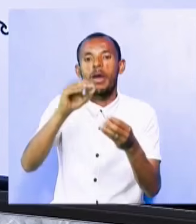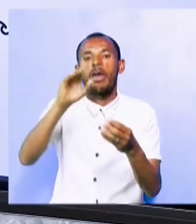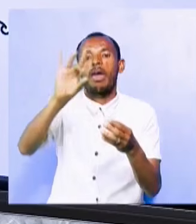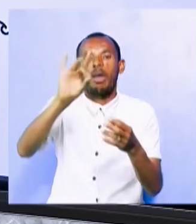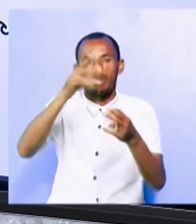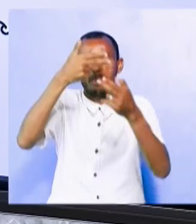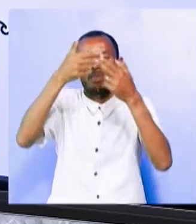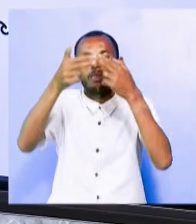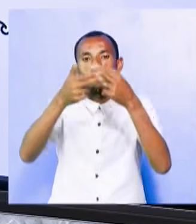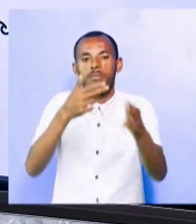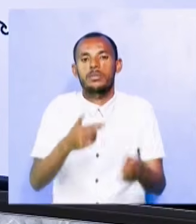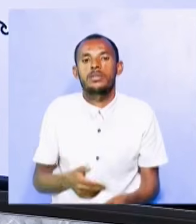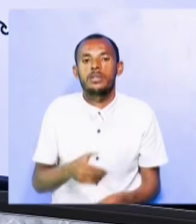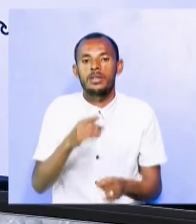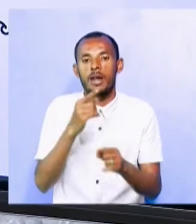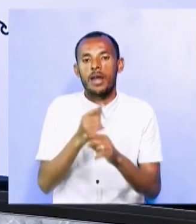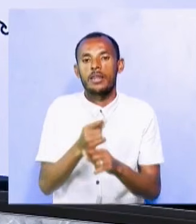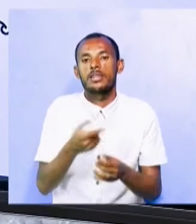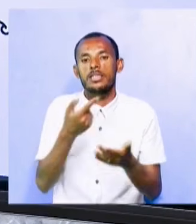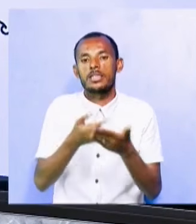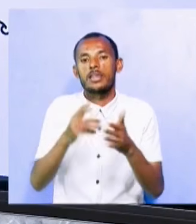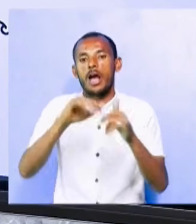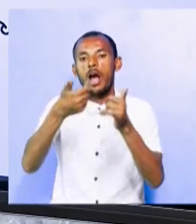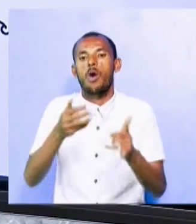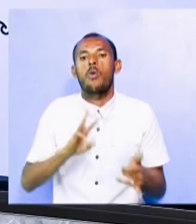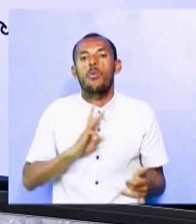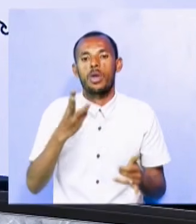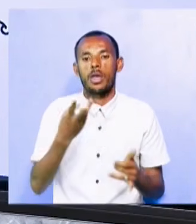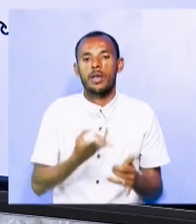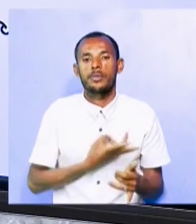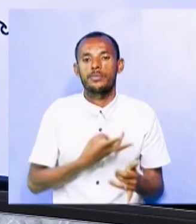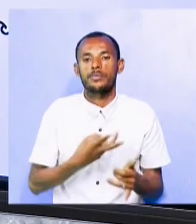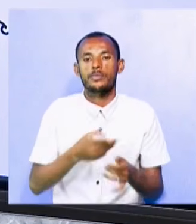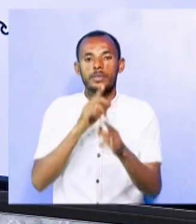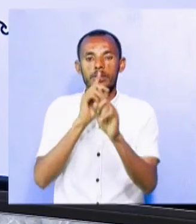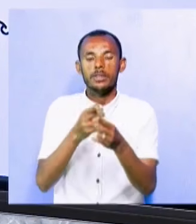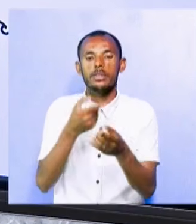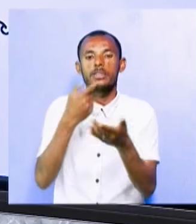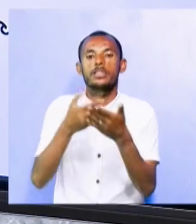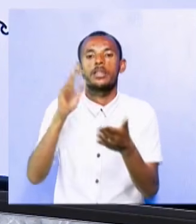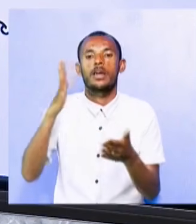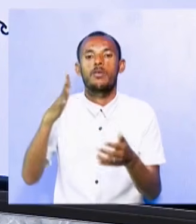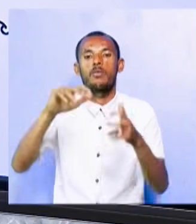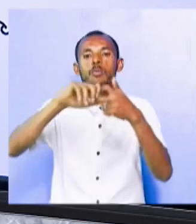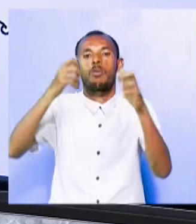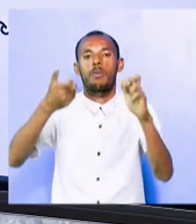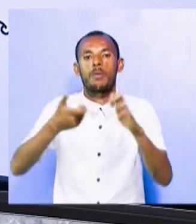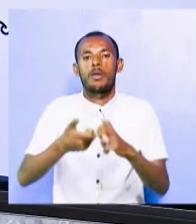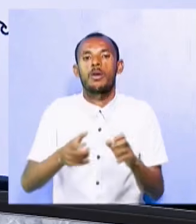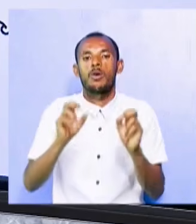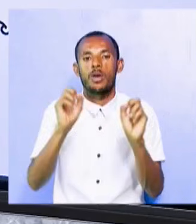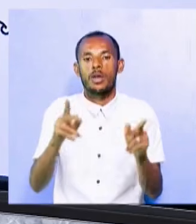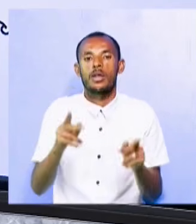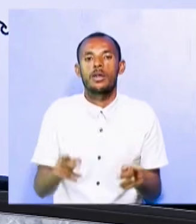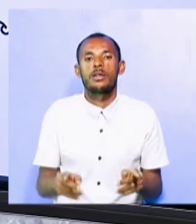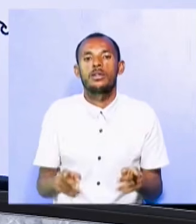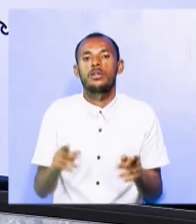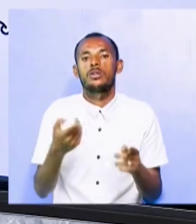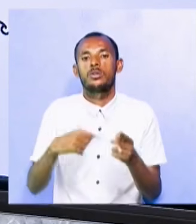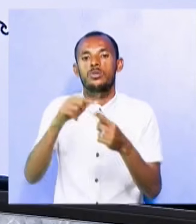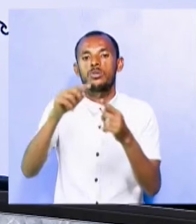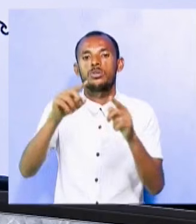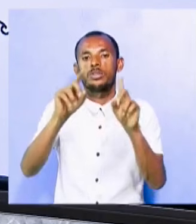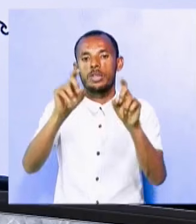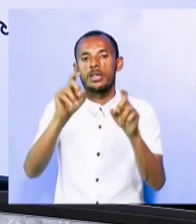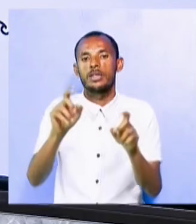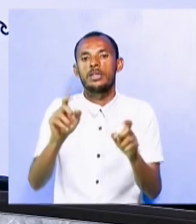8 times, right? So this is how we answer this kind of problems. Okay, to check this,